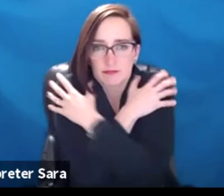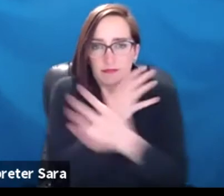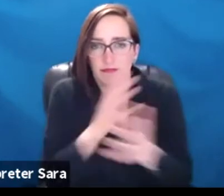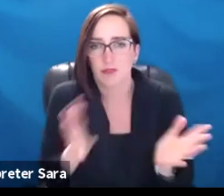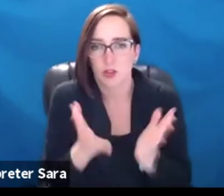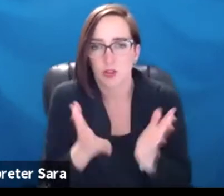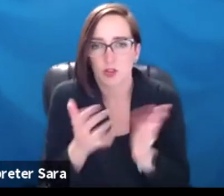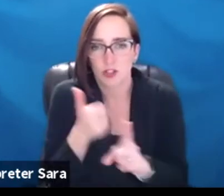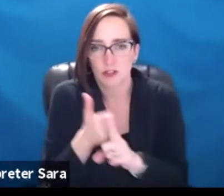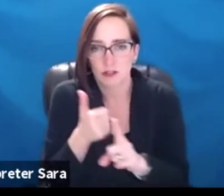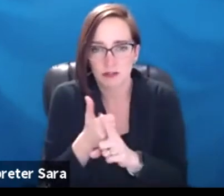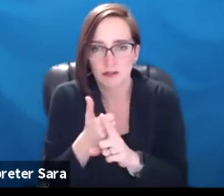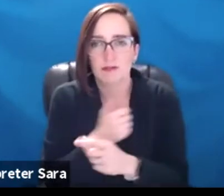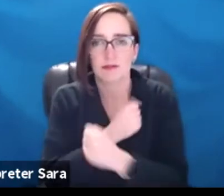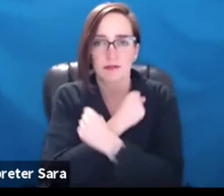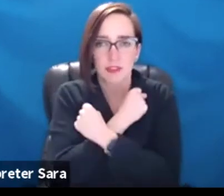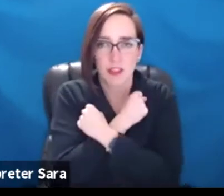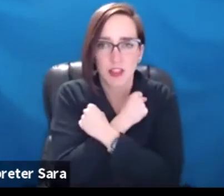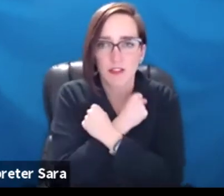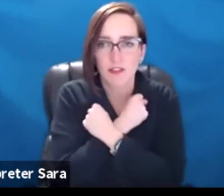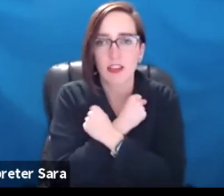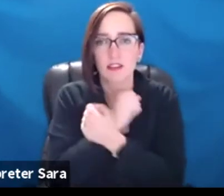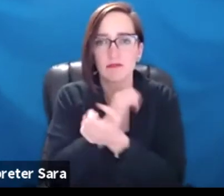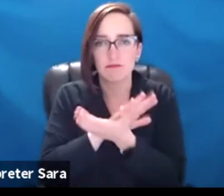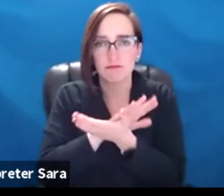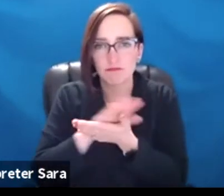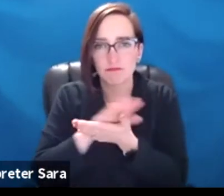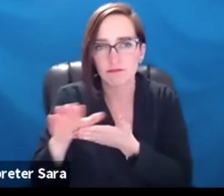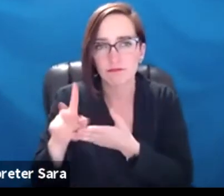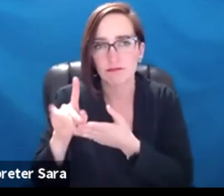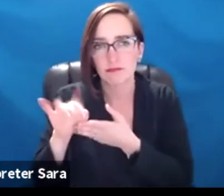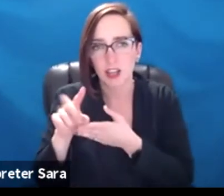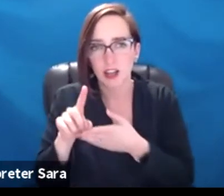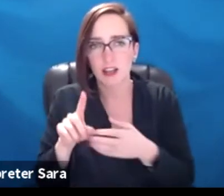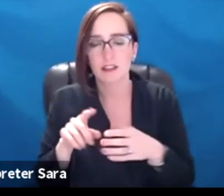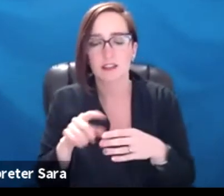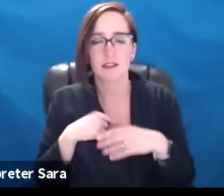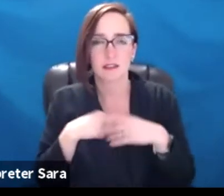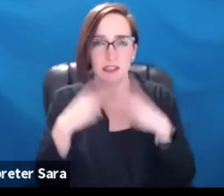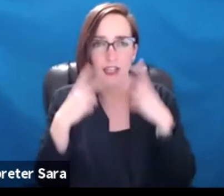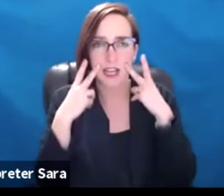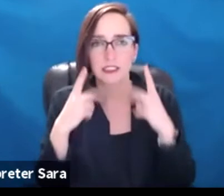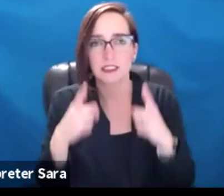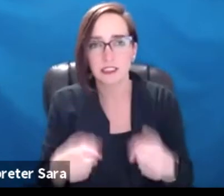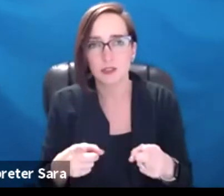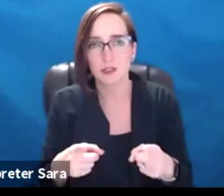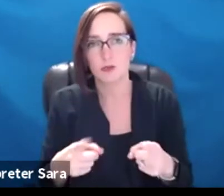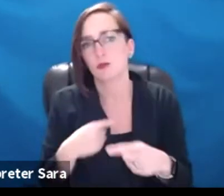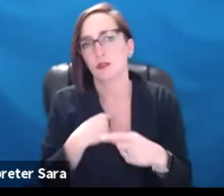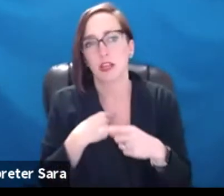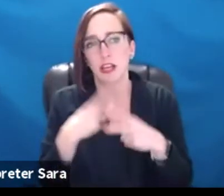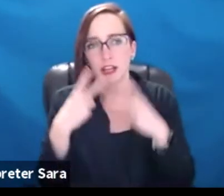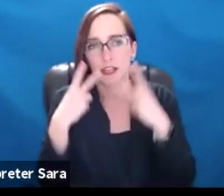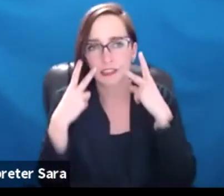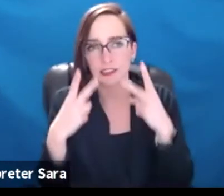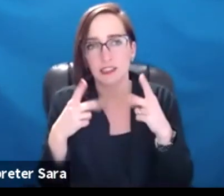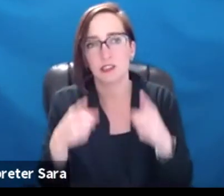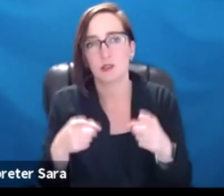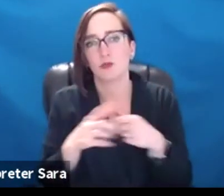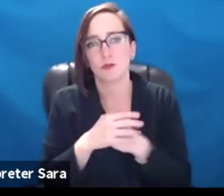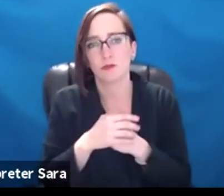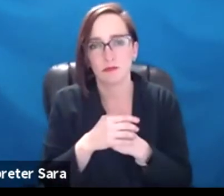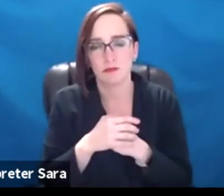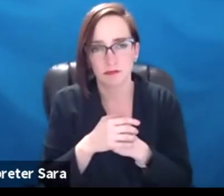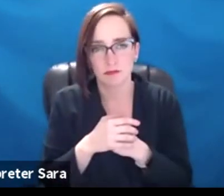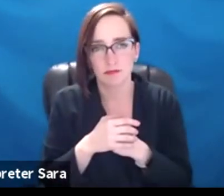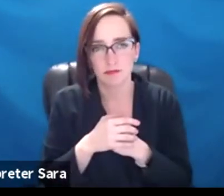and kind. One that says, I see you. Oh, baby, I see you.